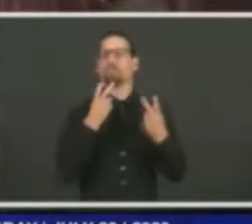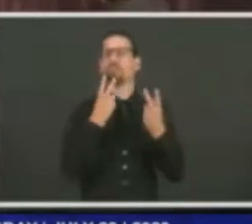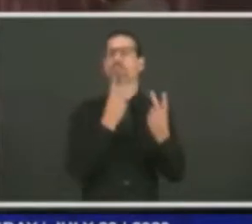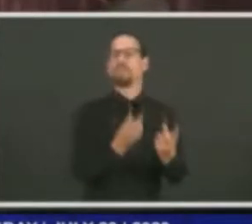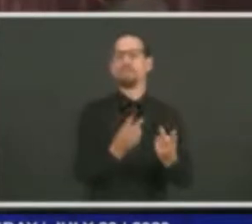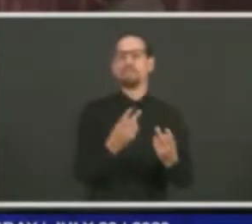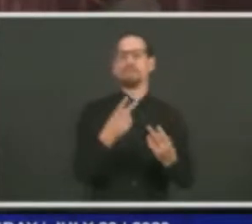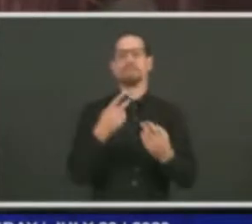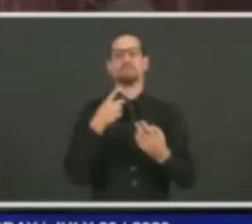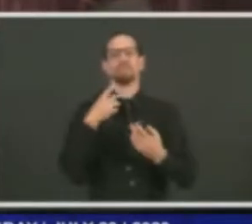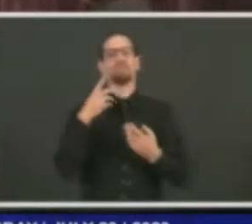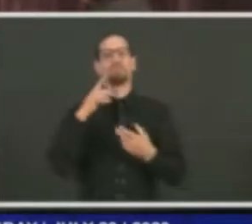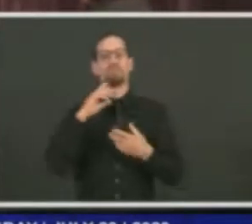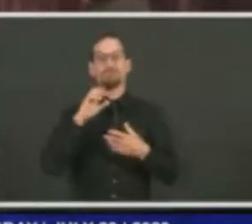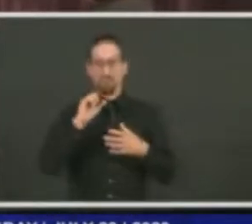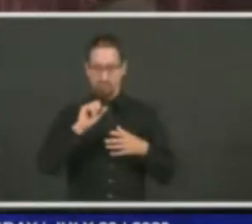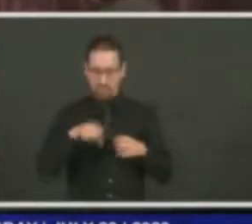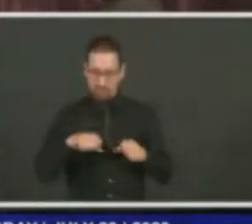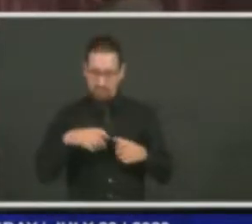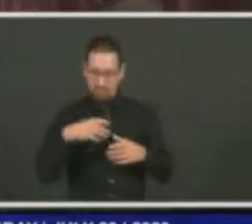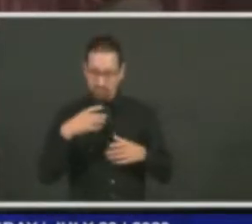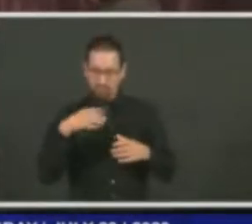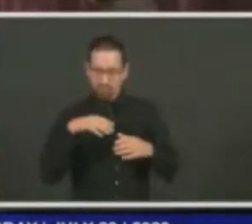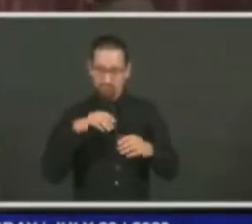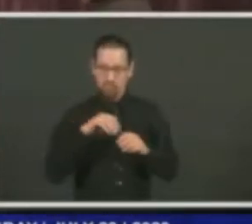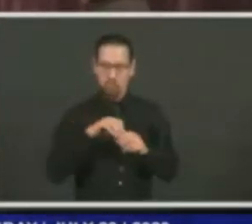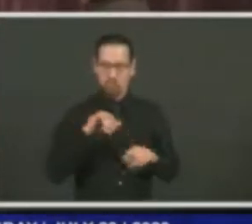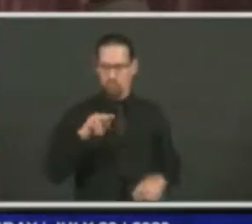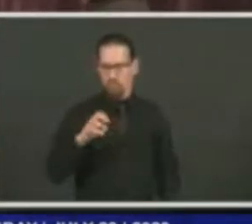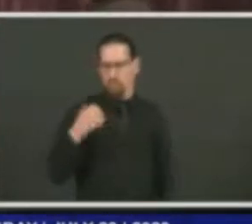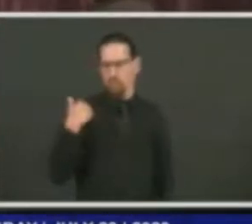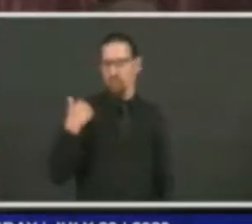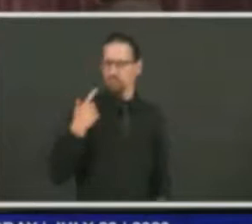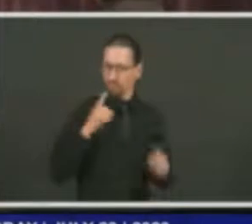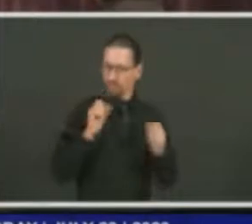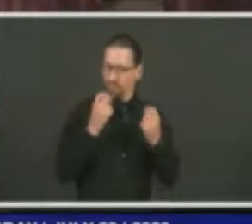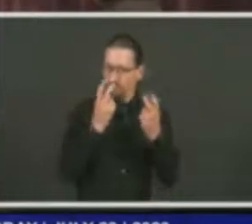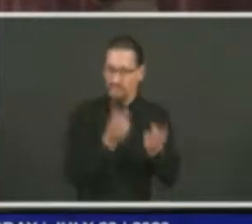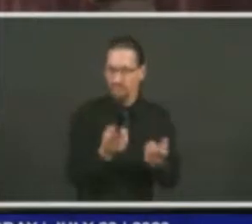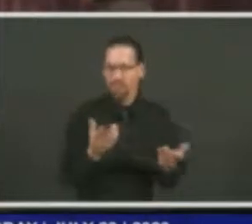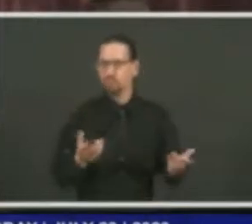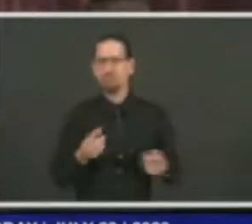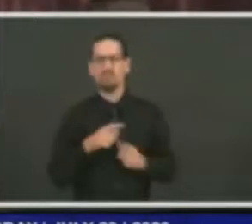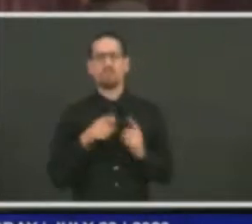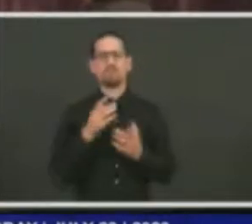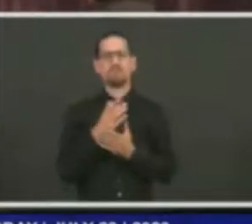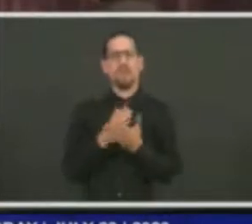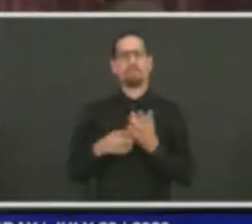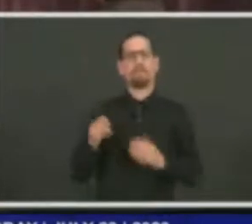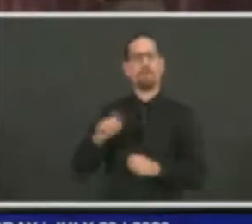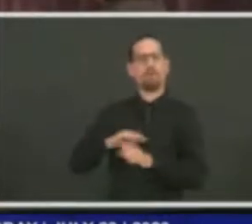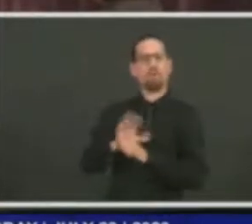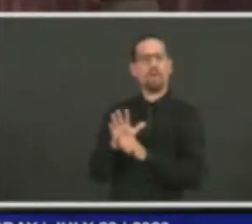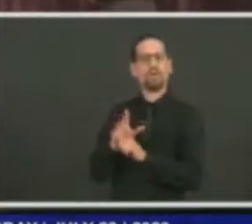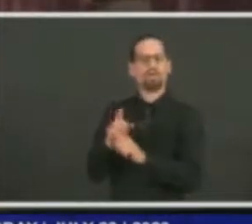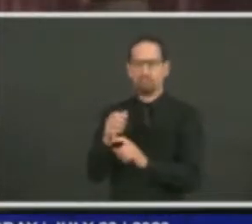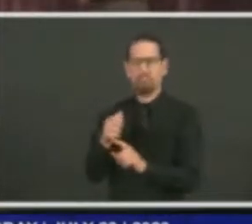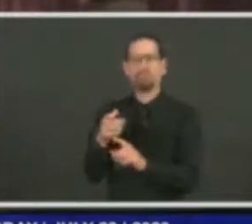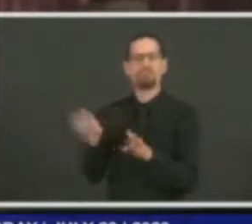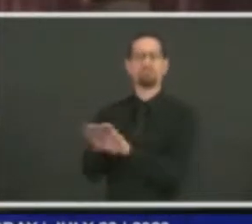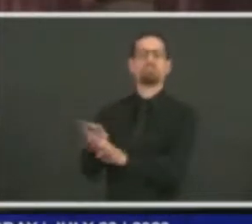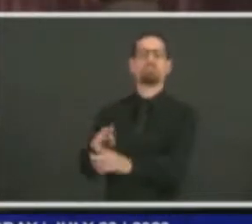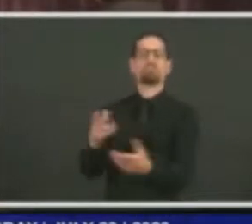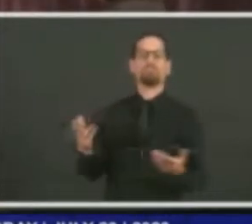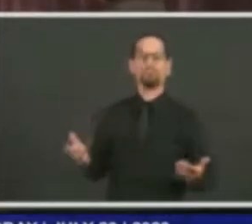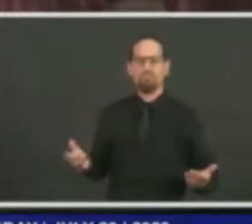outside. And, it started in June, but there are some places where they've had some positive COVID tests and then everything gets shut down. And so it's kind of a back